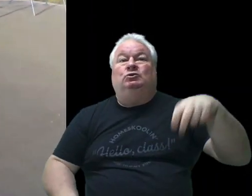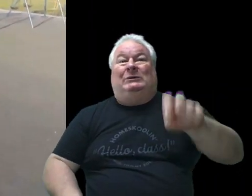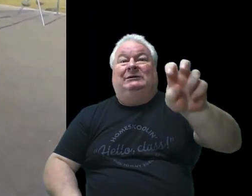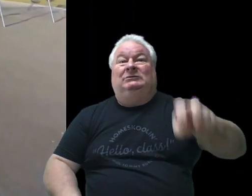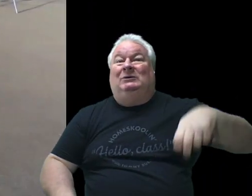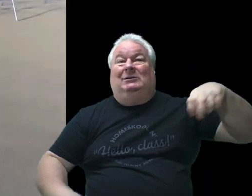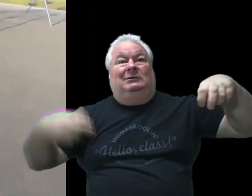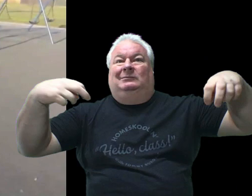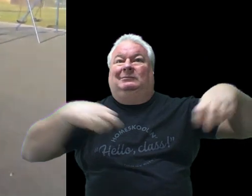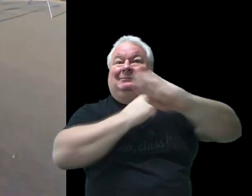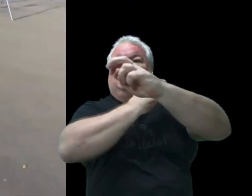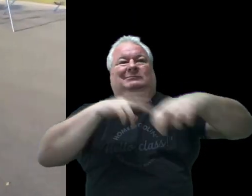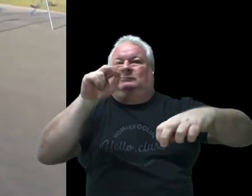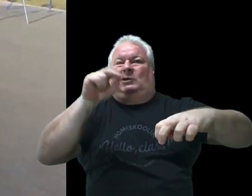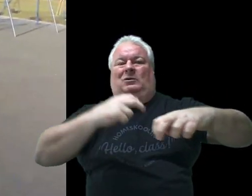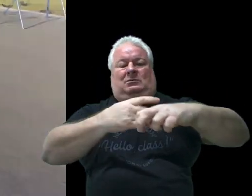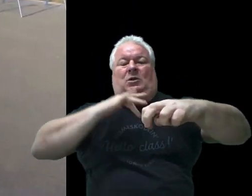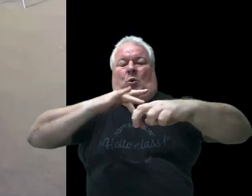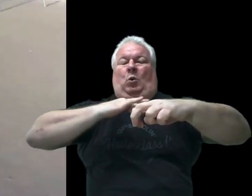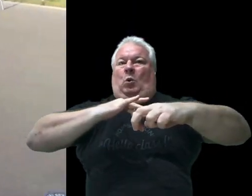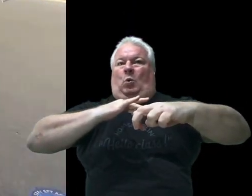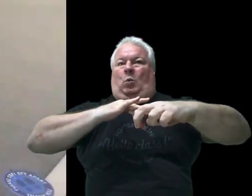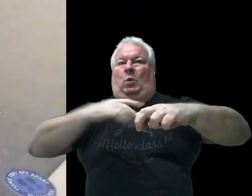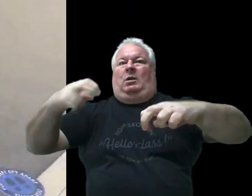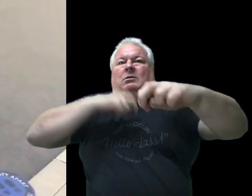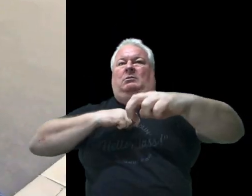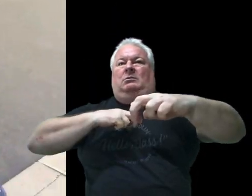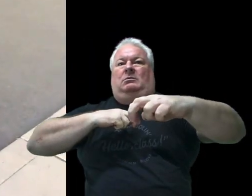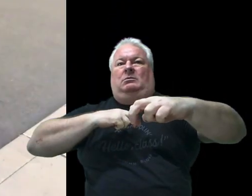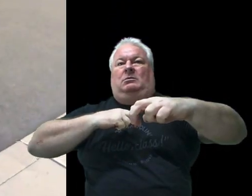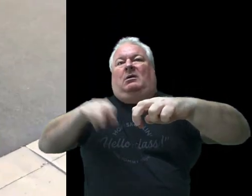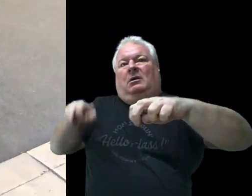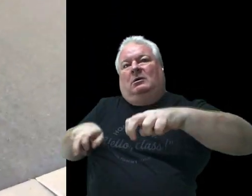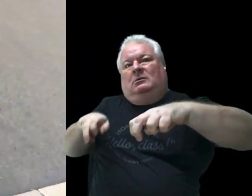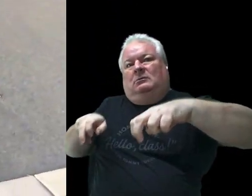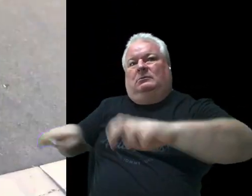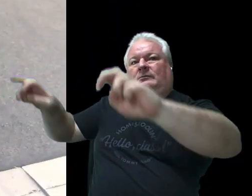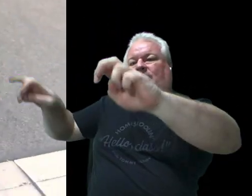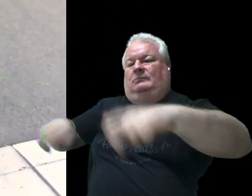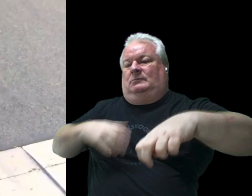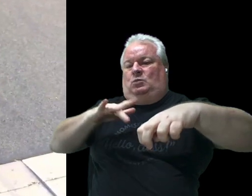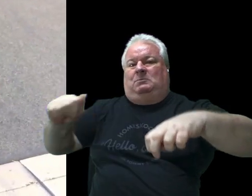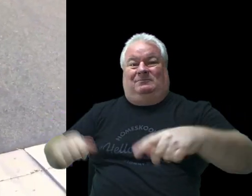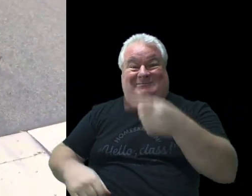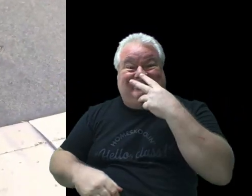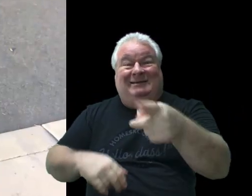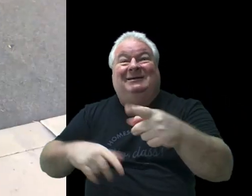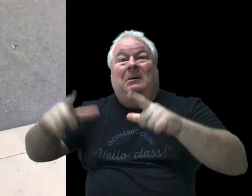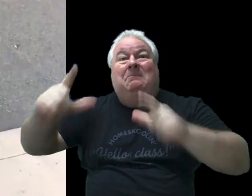different safety features we have added, from the wait here stickers